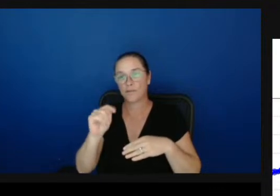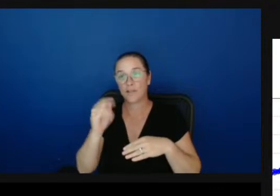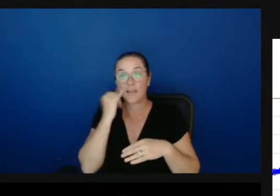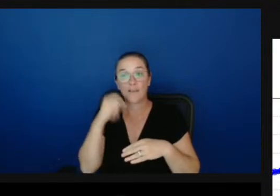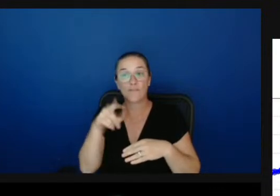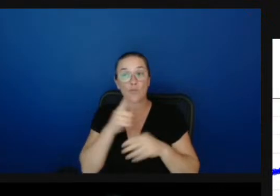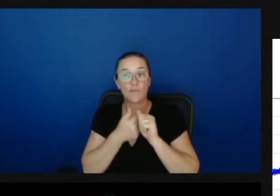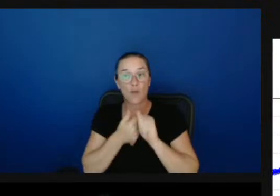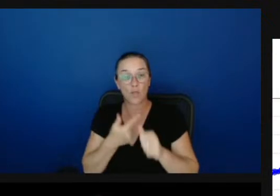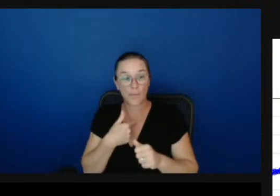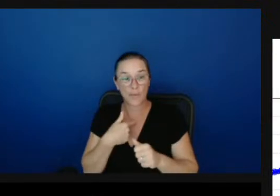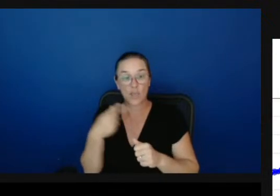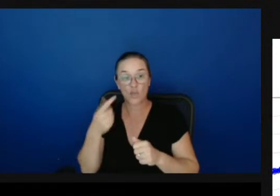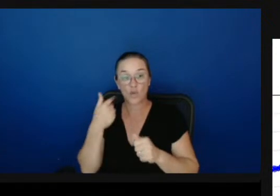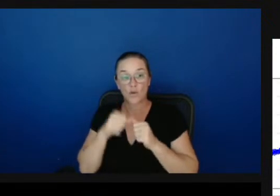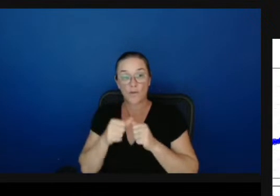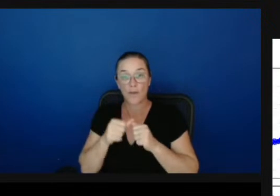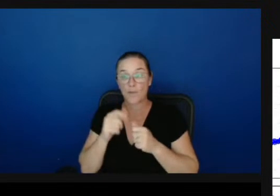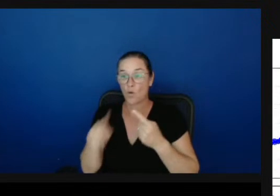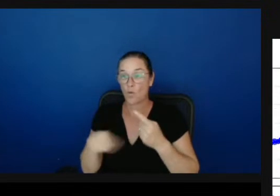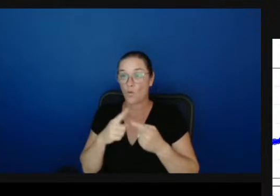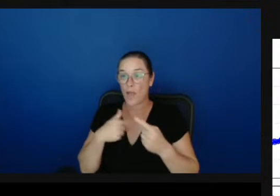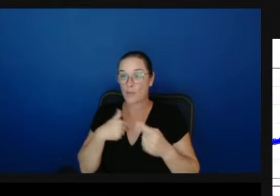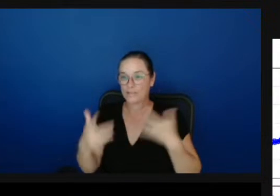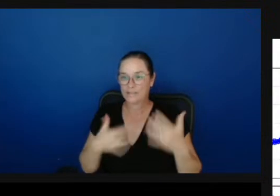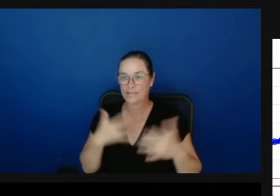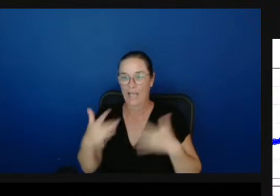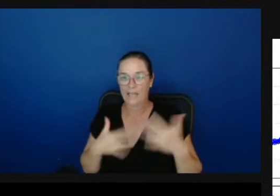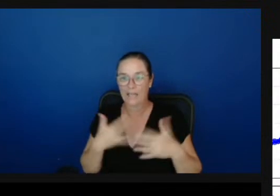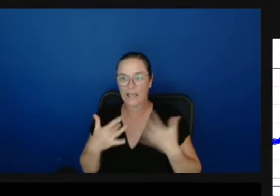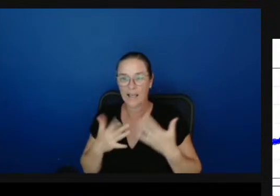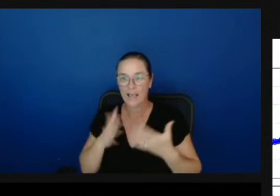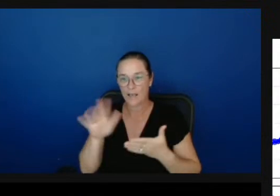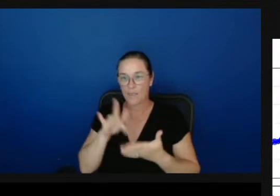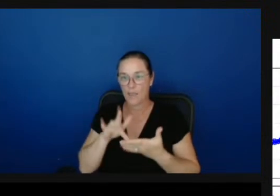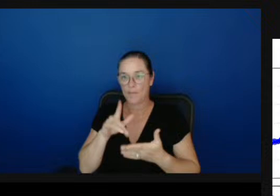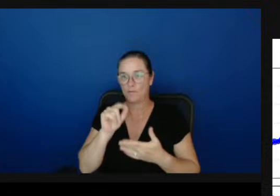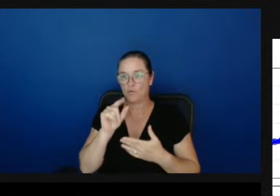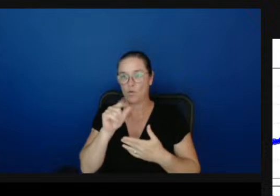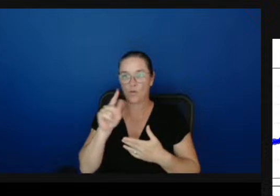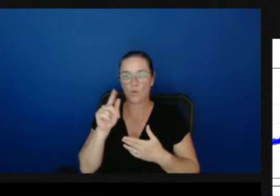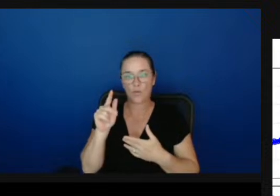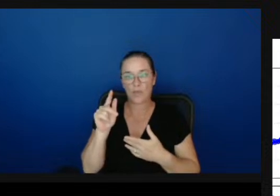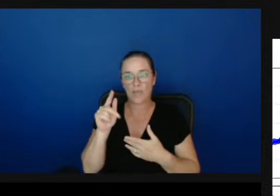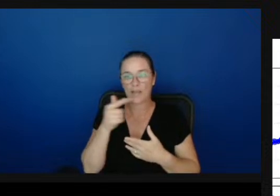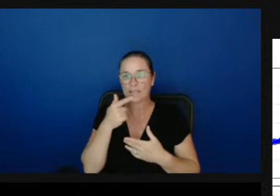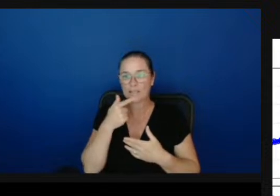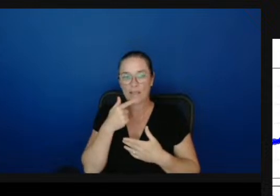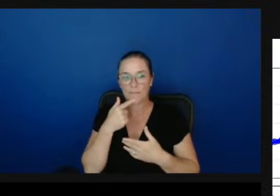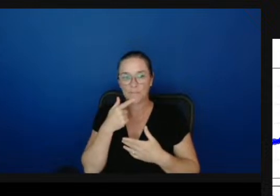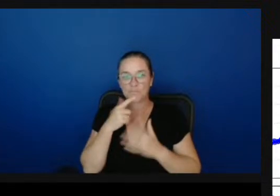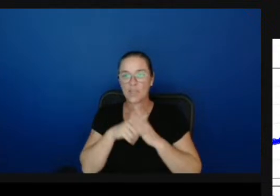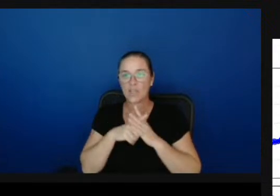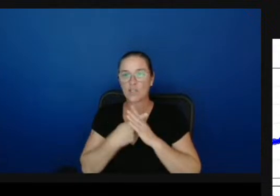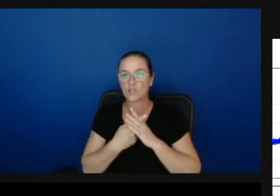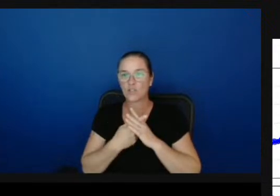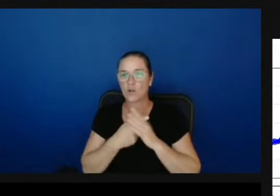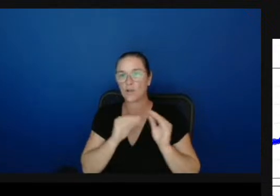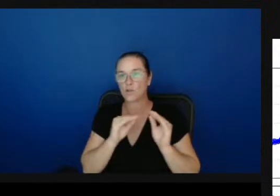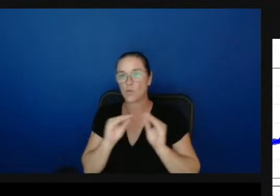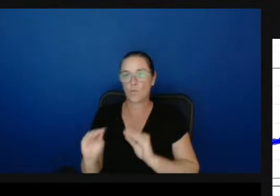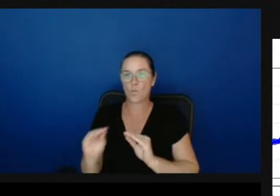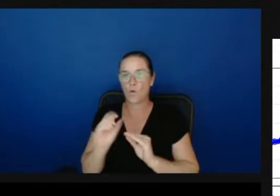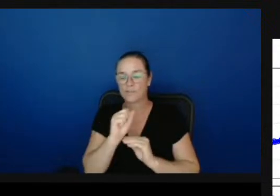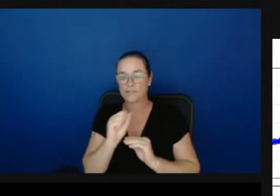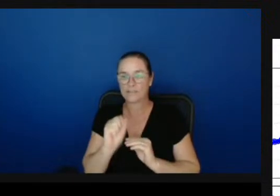while, maybe remember how excited I got in the middle of 2023, end of 2023, when I said, look, it's starting to go south finally. It's been years since